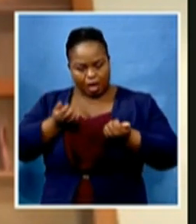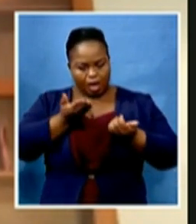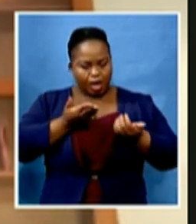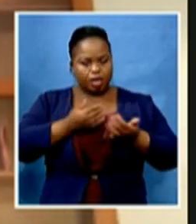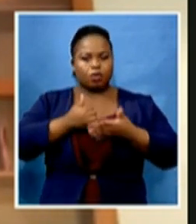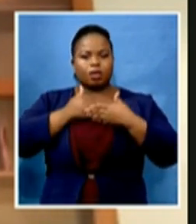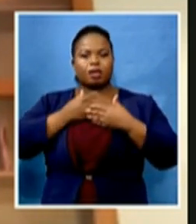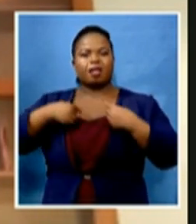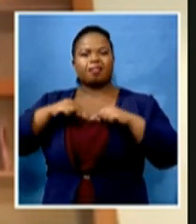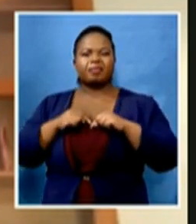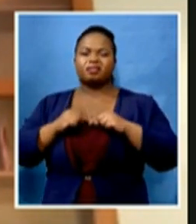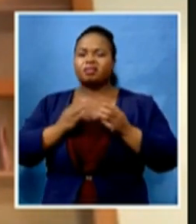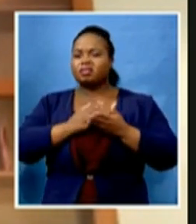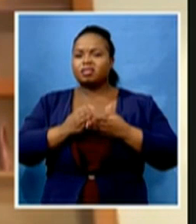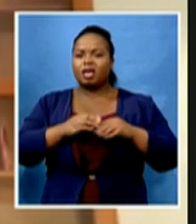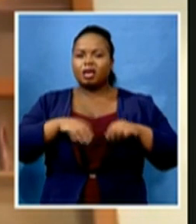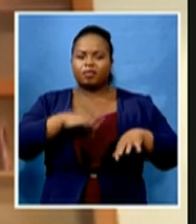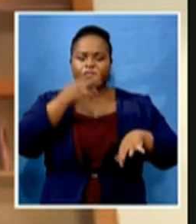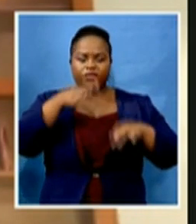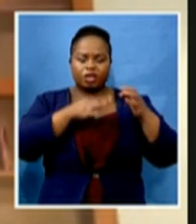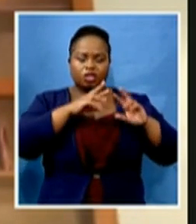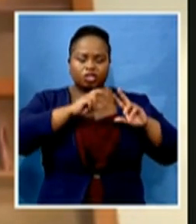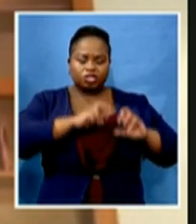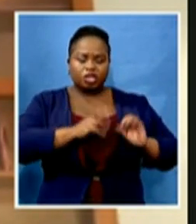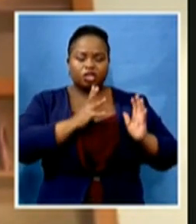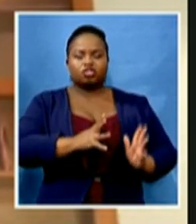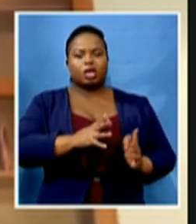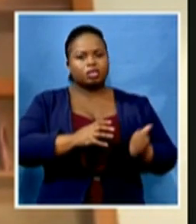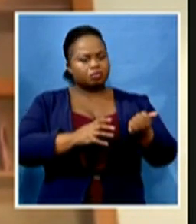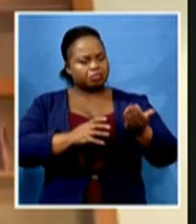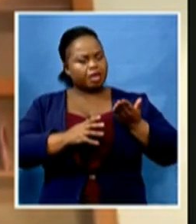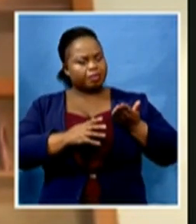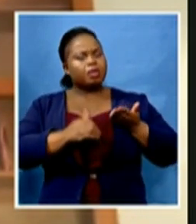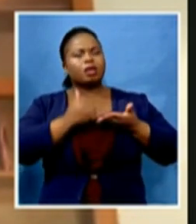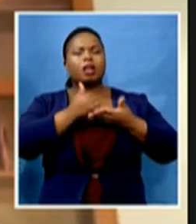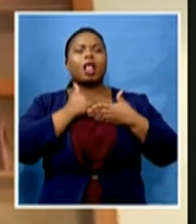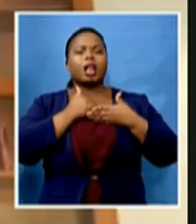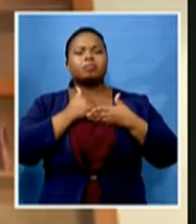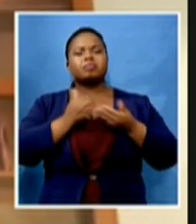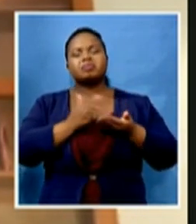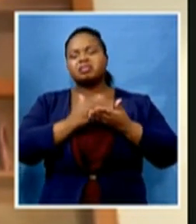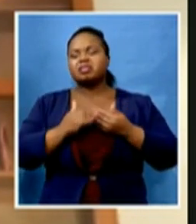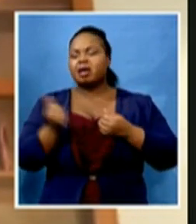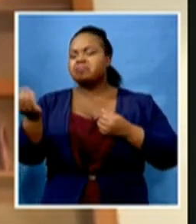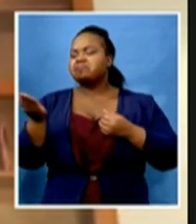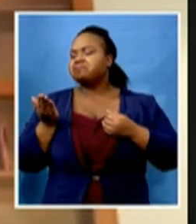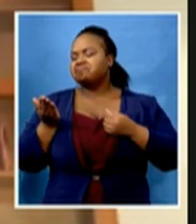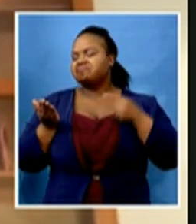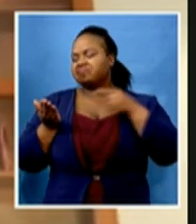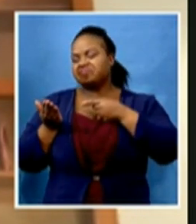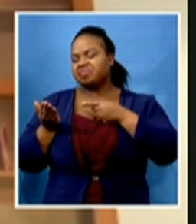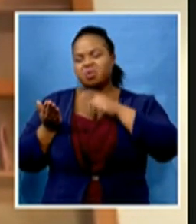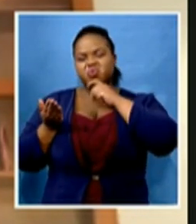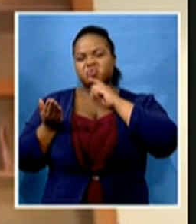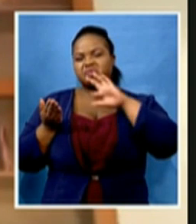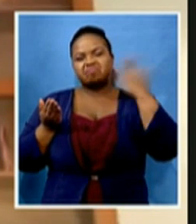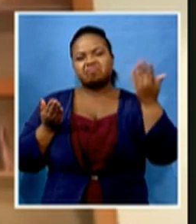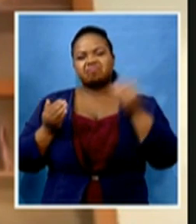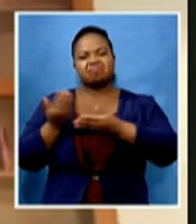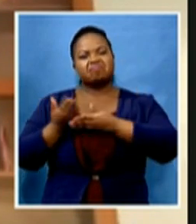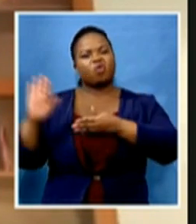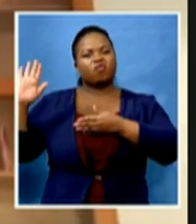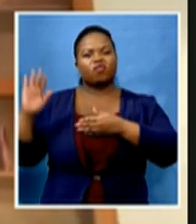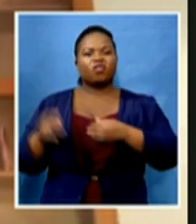helpful. Some of it we have just observed and probably never utilized. In some instances, we have debated and argued. In